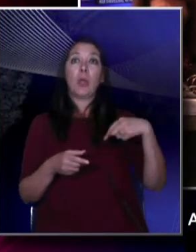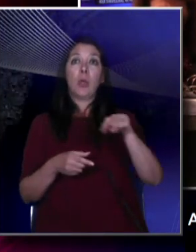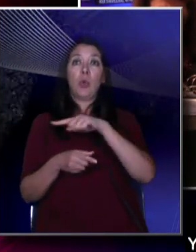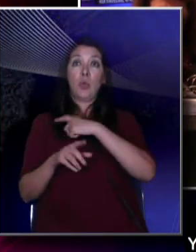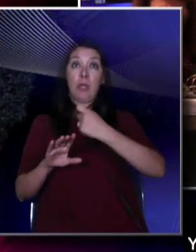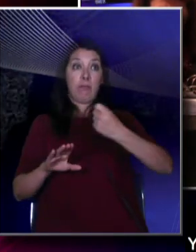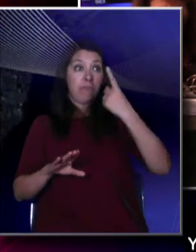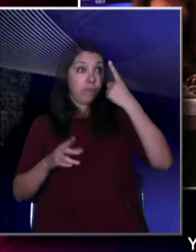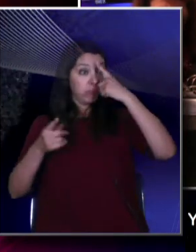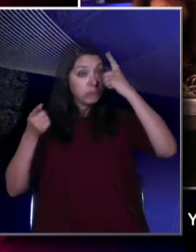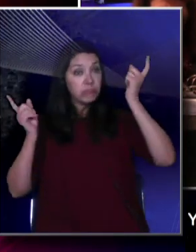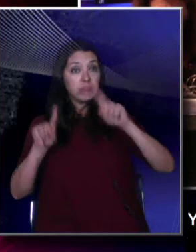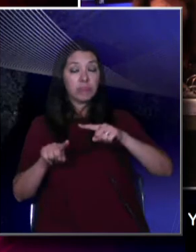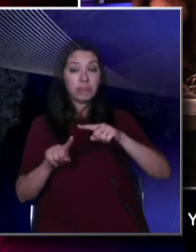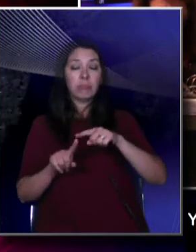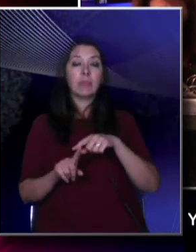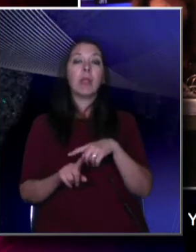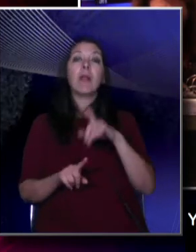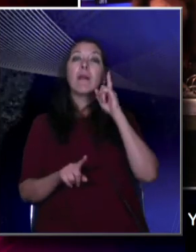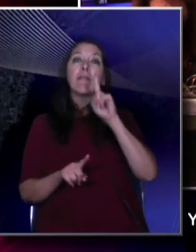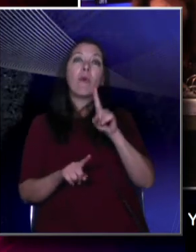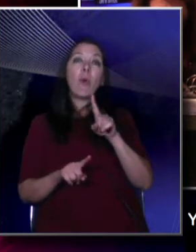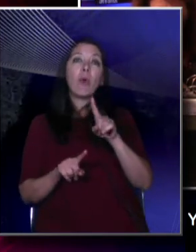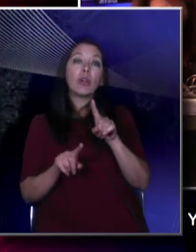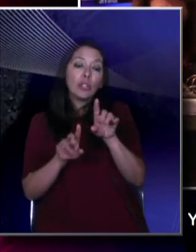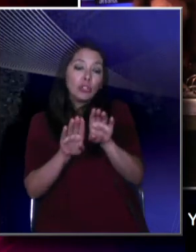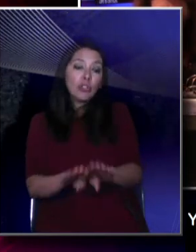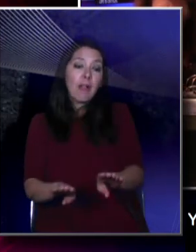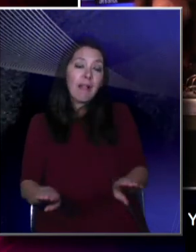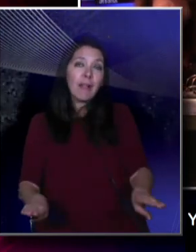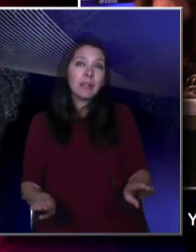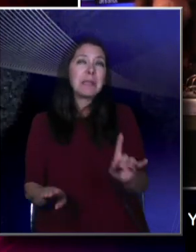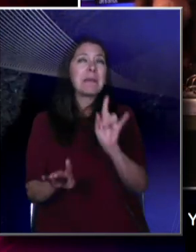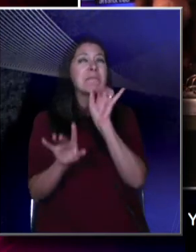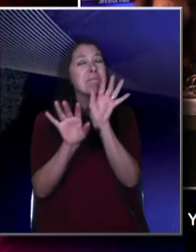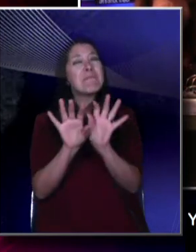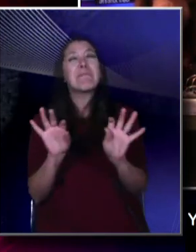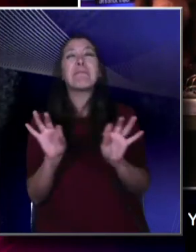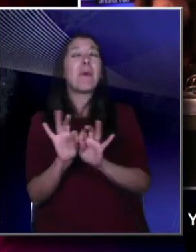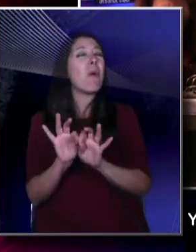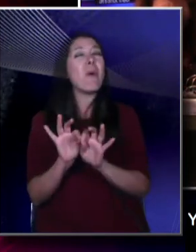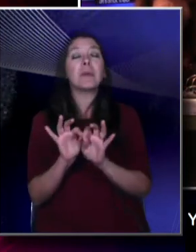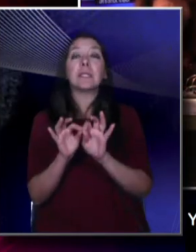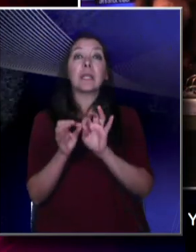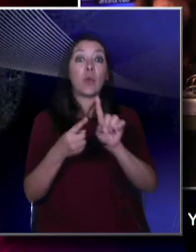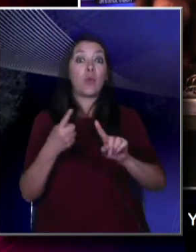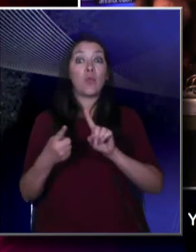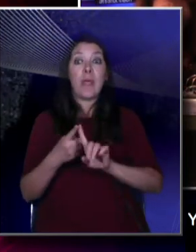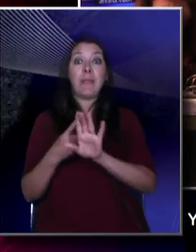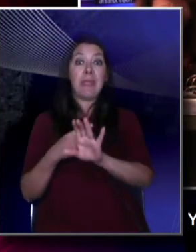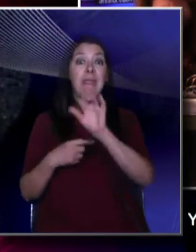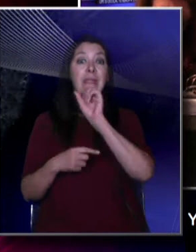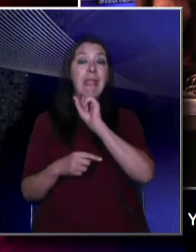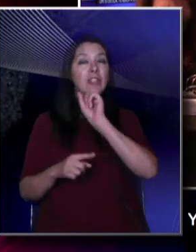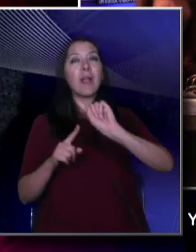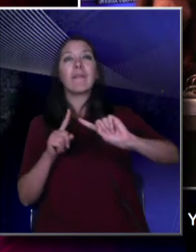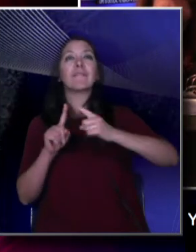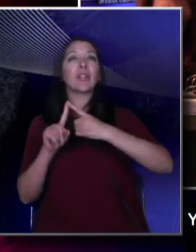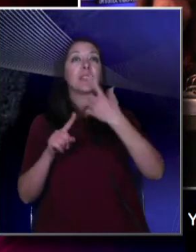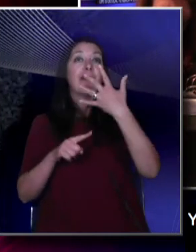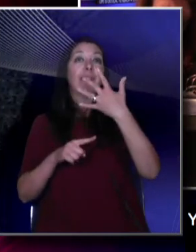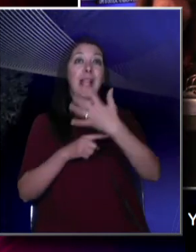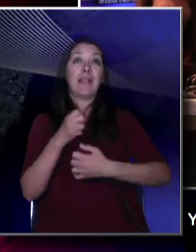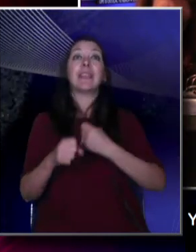life is critical to each child, each student's success in school and